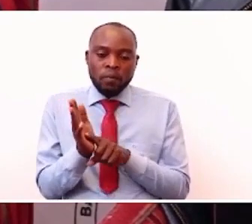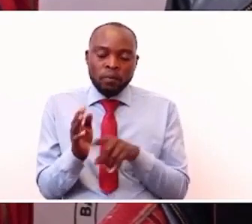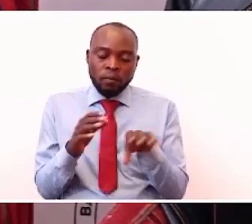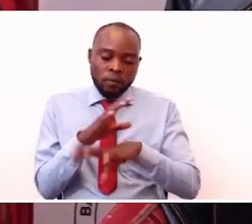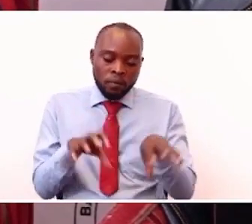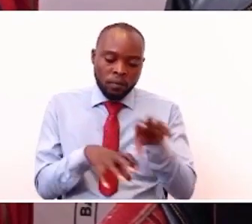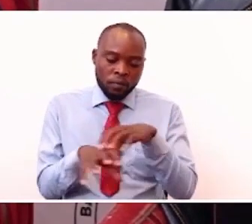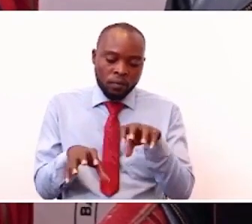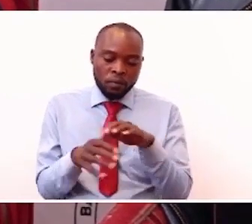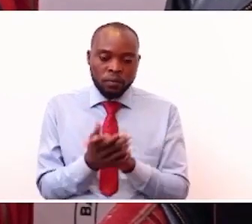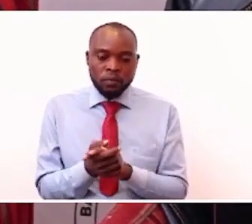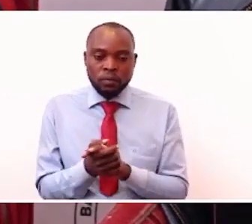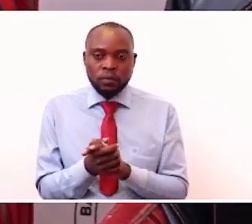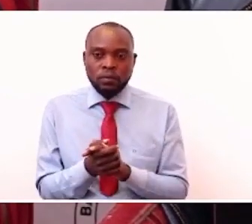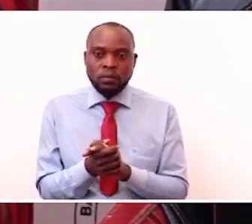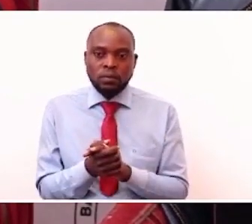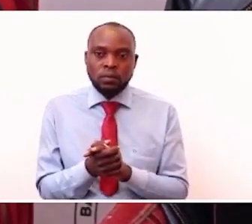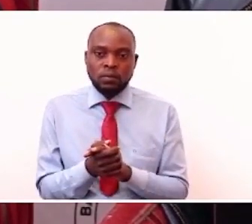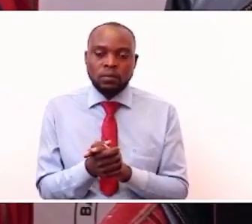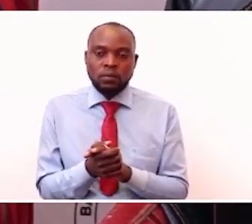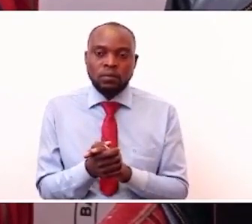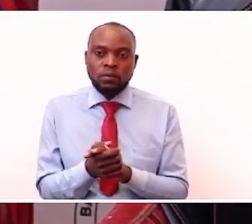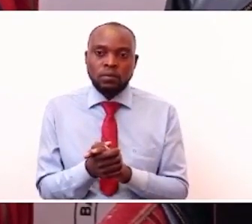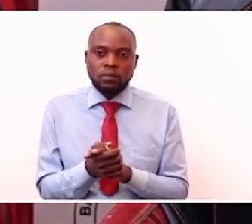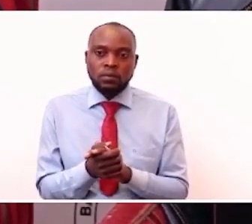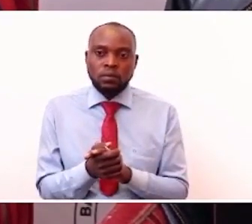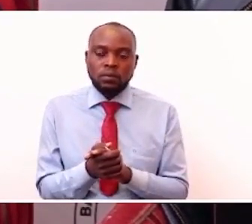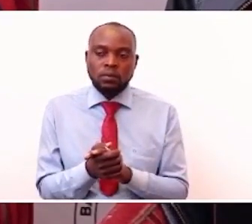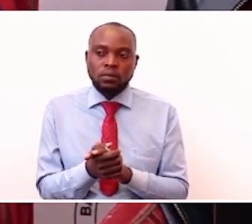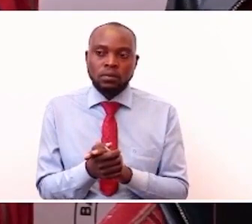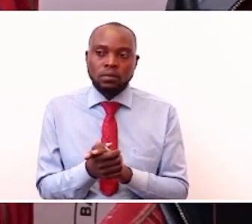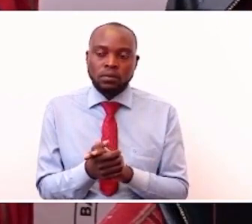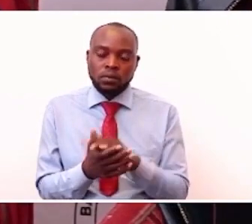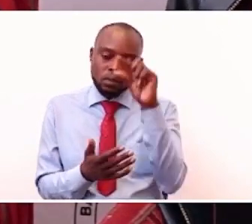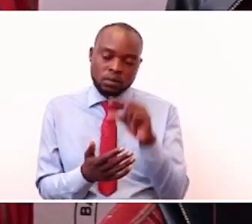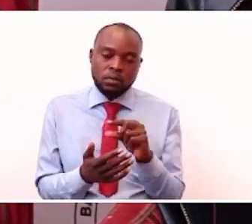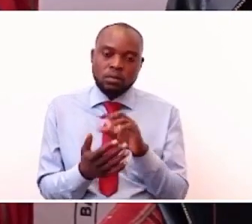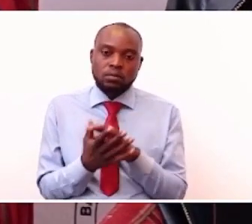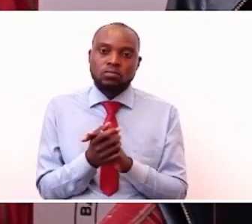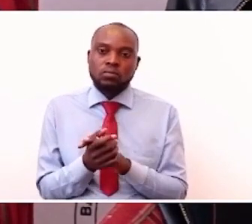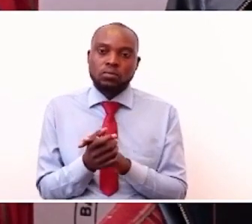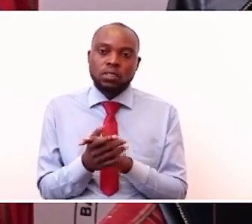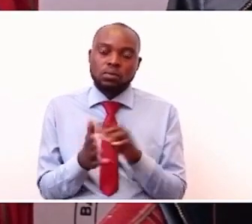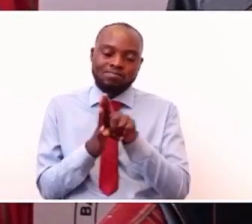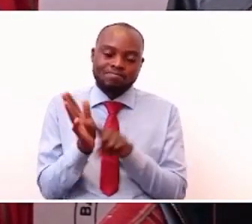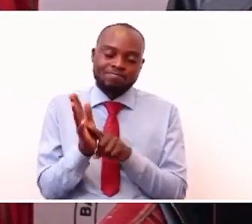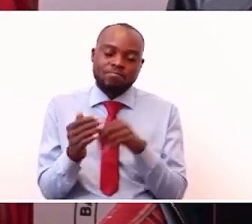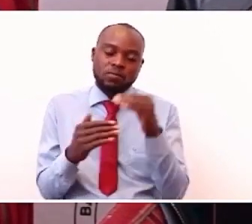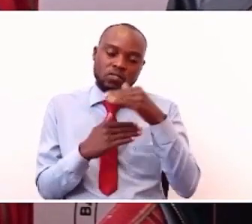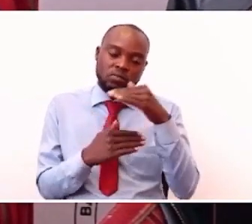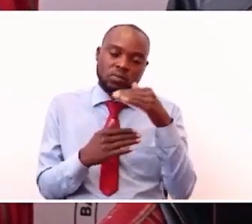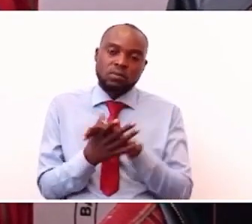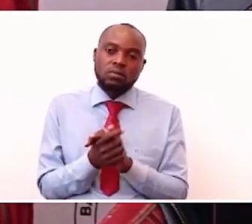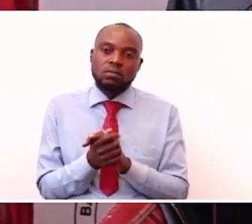cryptocurrency survives on deregulation, survives on low regulation and to some extent opacity?